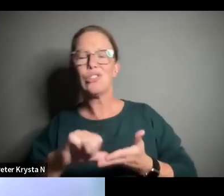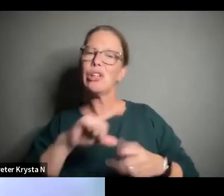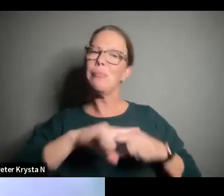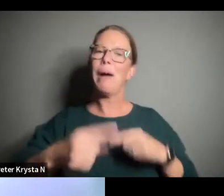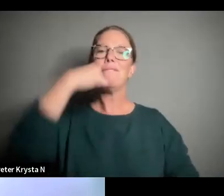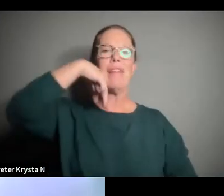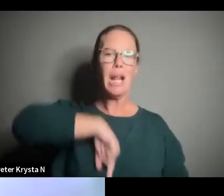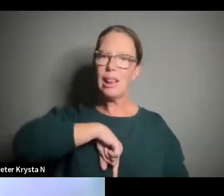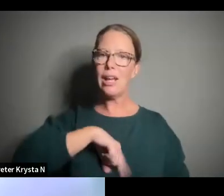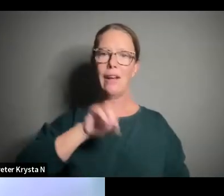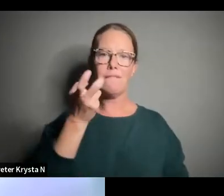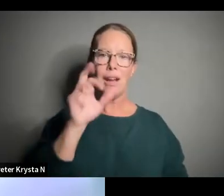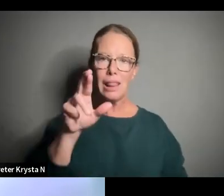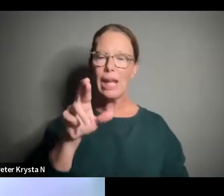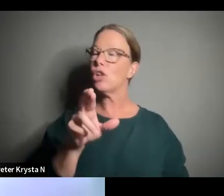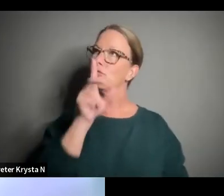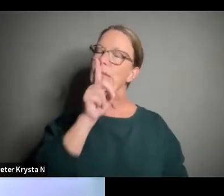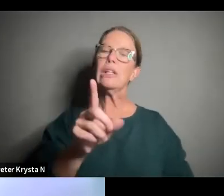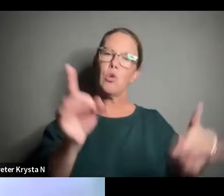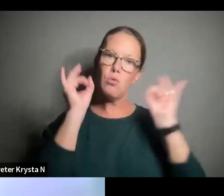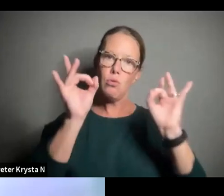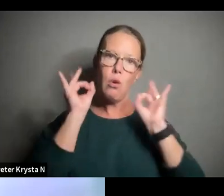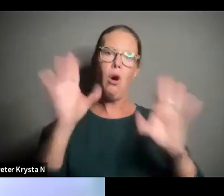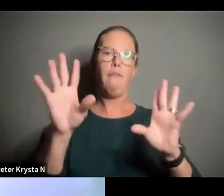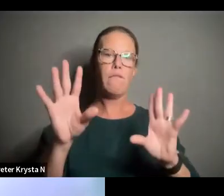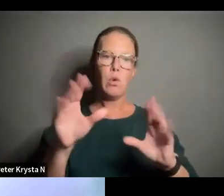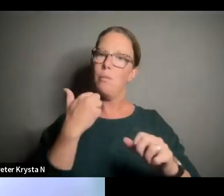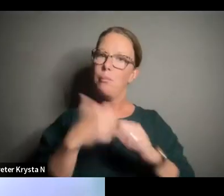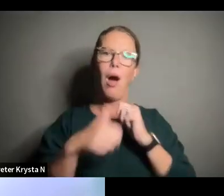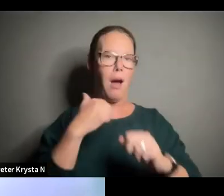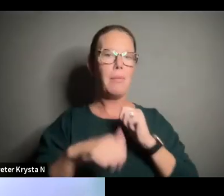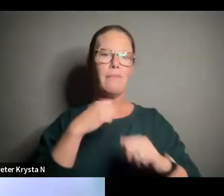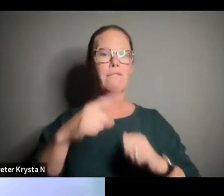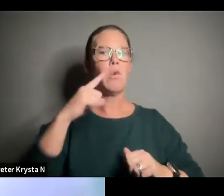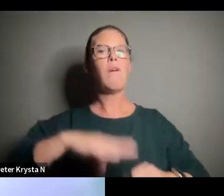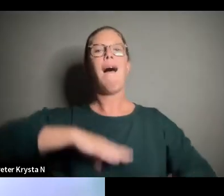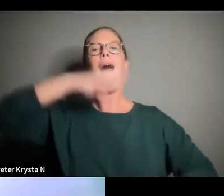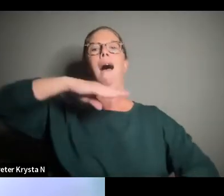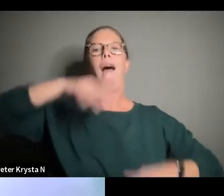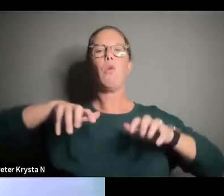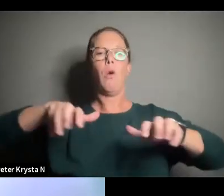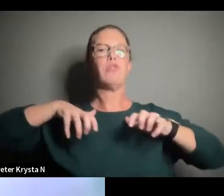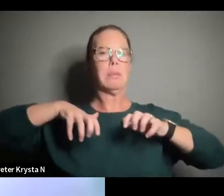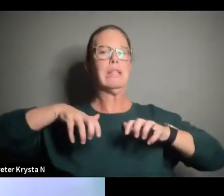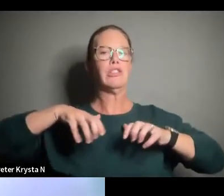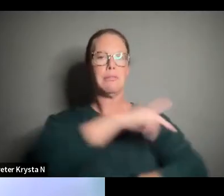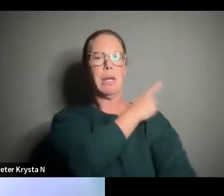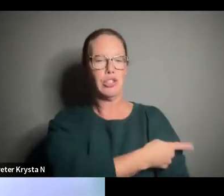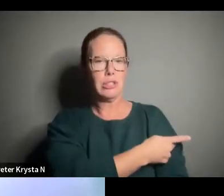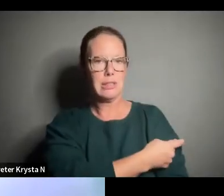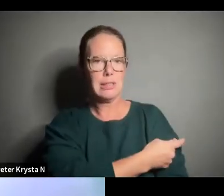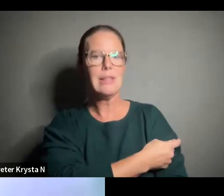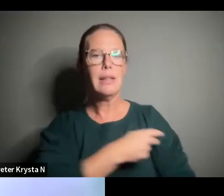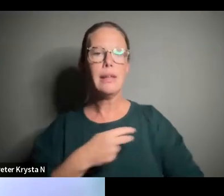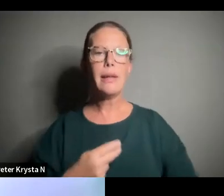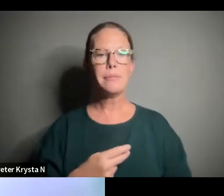is really the most catastrophic problem that we have in high quadriplegic patients. And so, and I think we'll probably